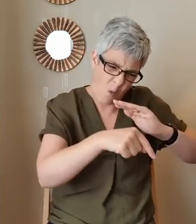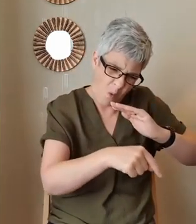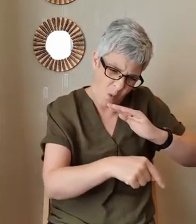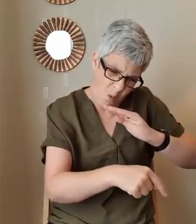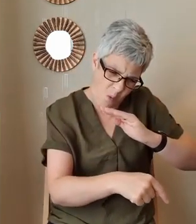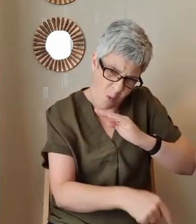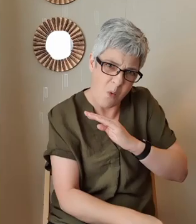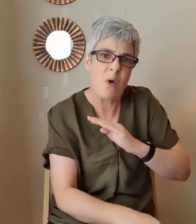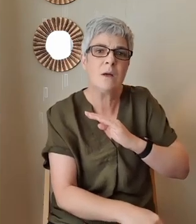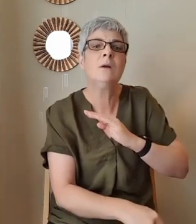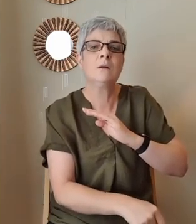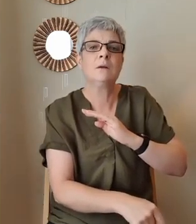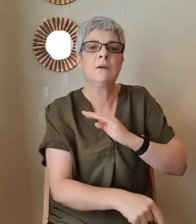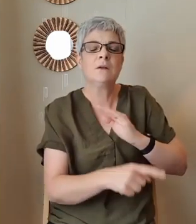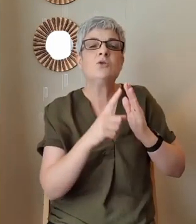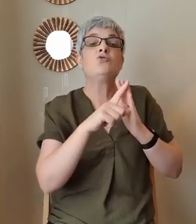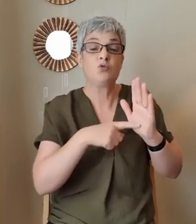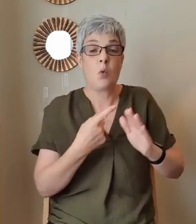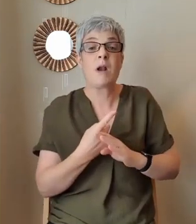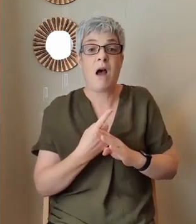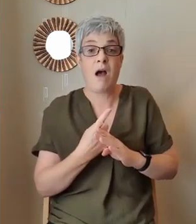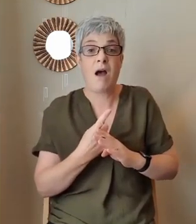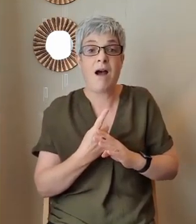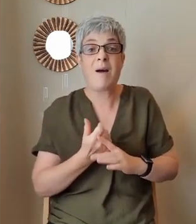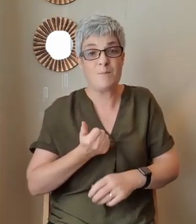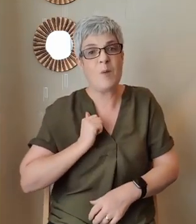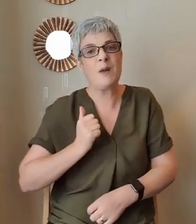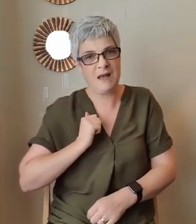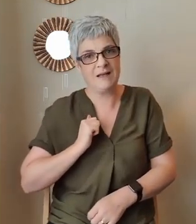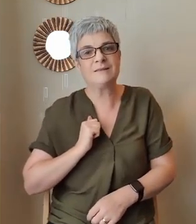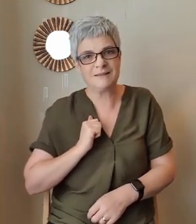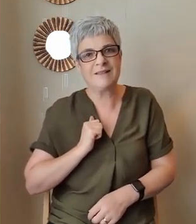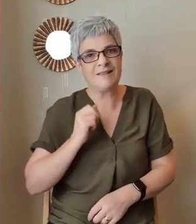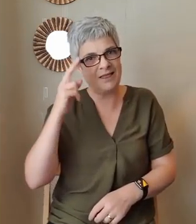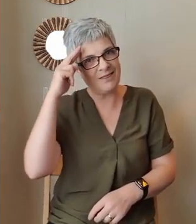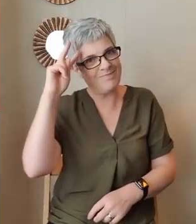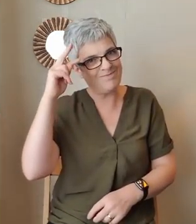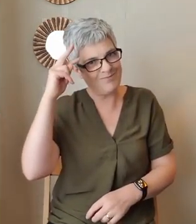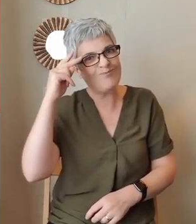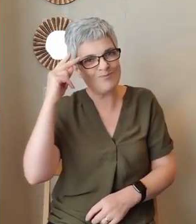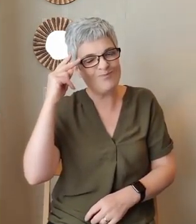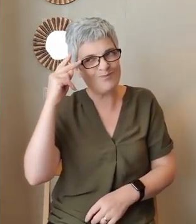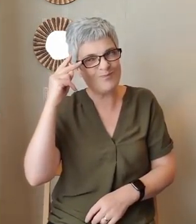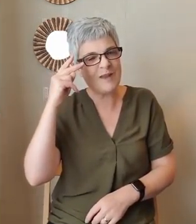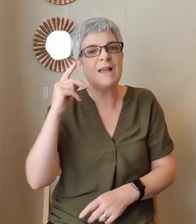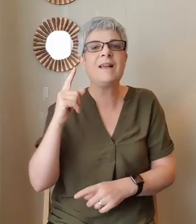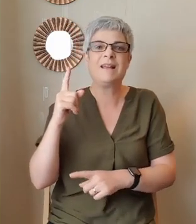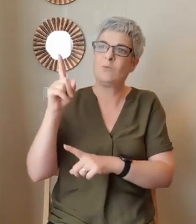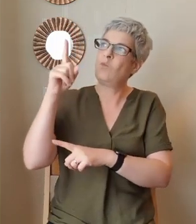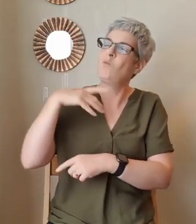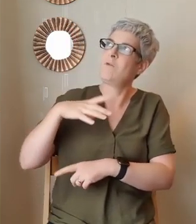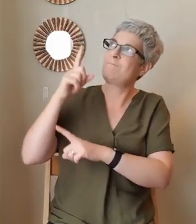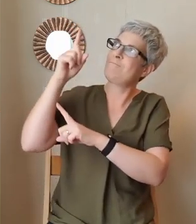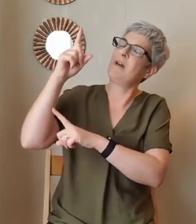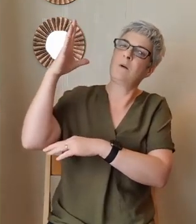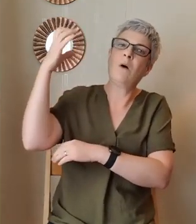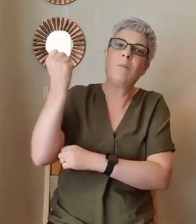down was Jonah prepared to reconsider and reach out to God.